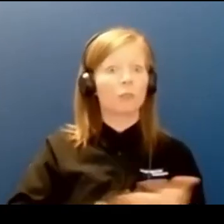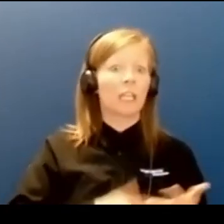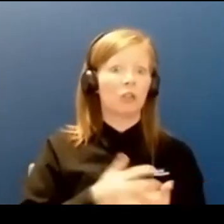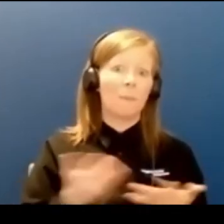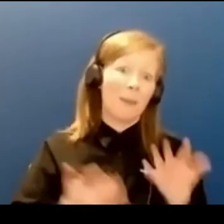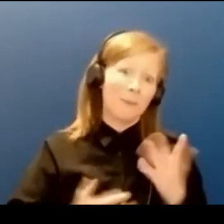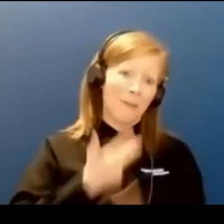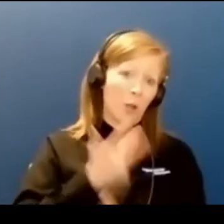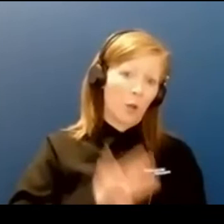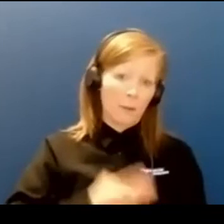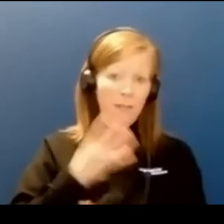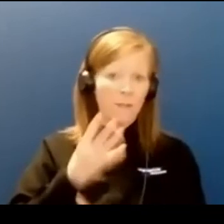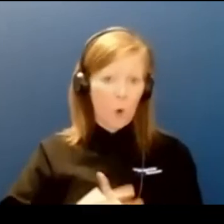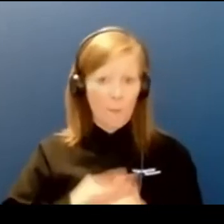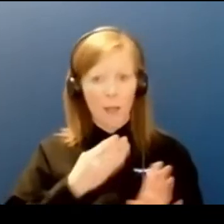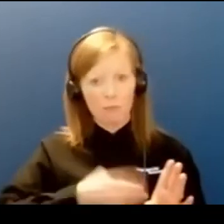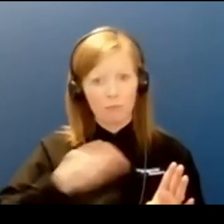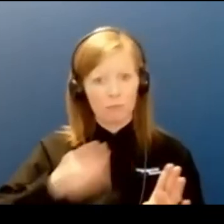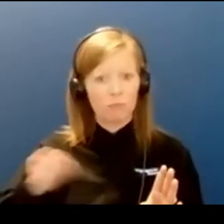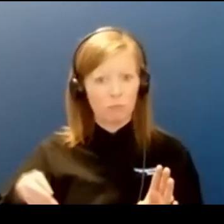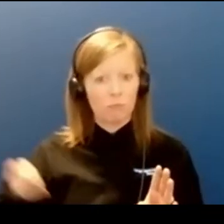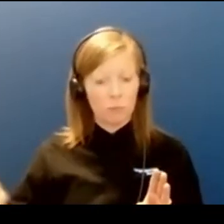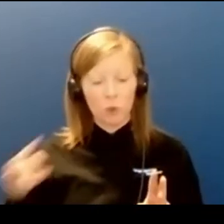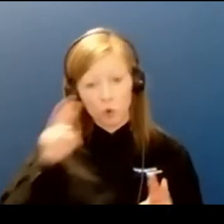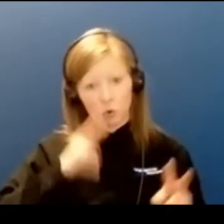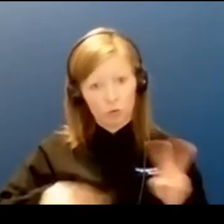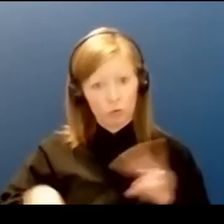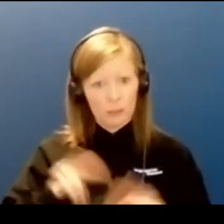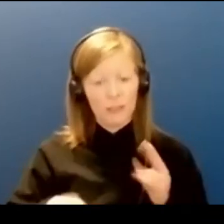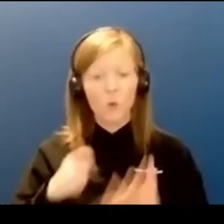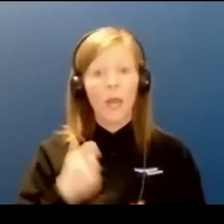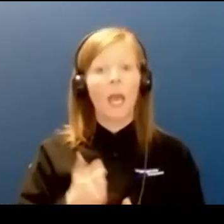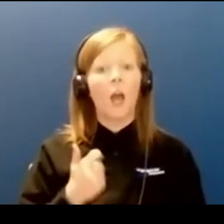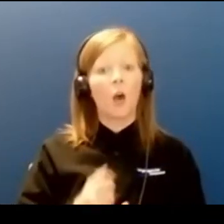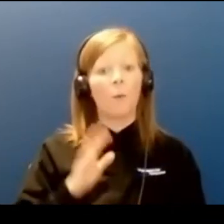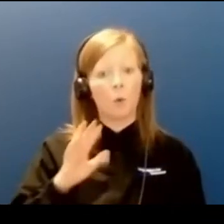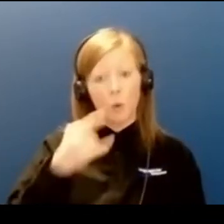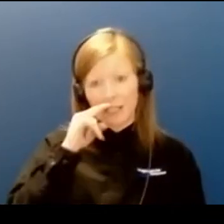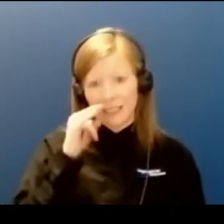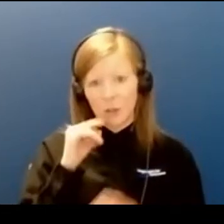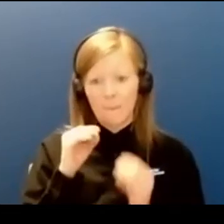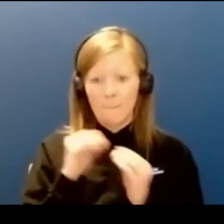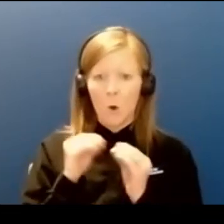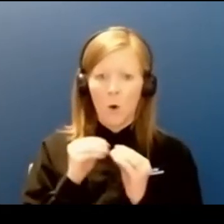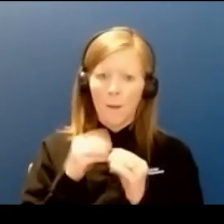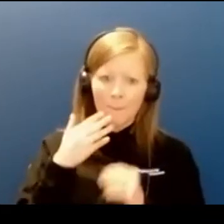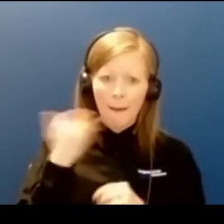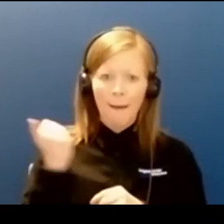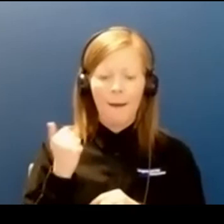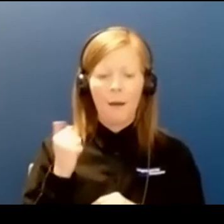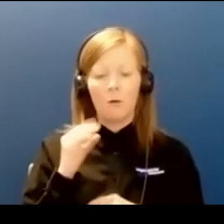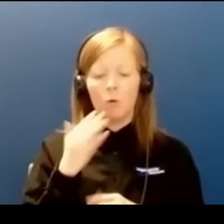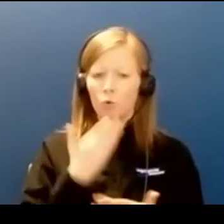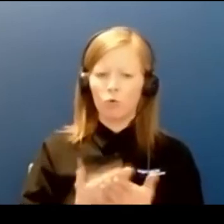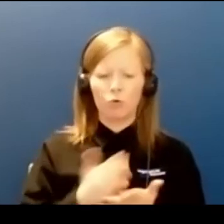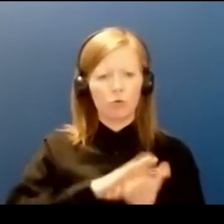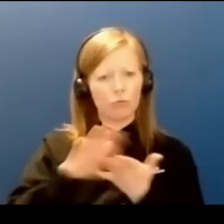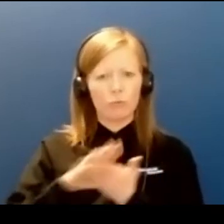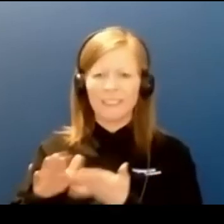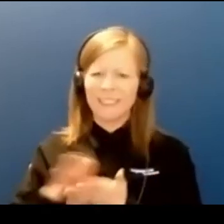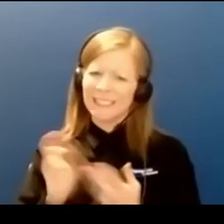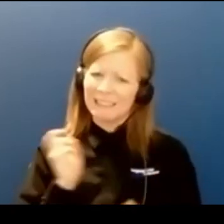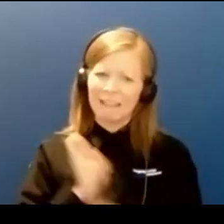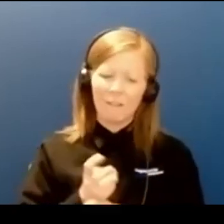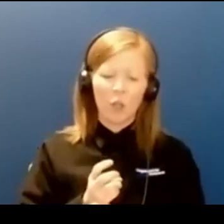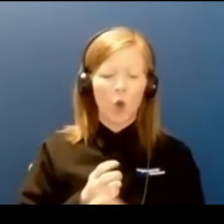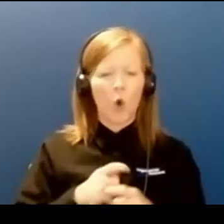3 to 4 months so that they can actually help your child keep in good oral hygiene during this time. It's very difficult to brush